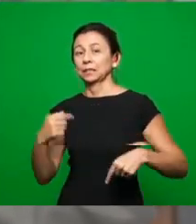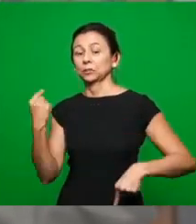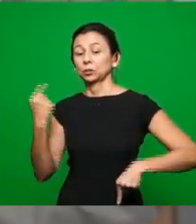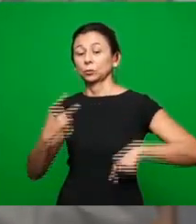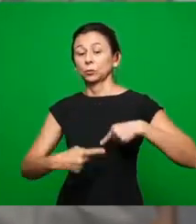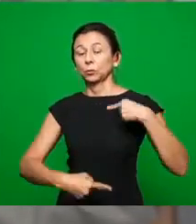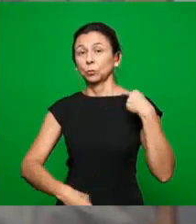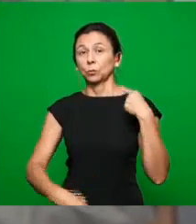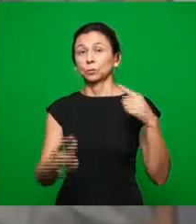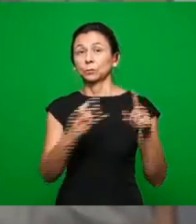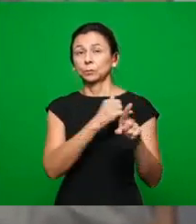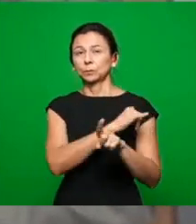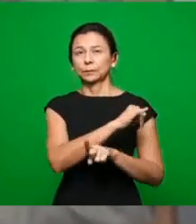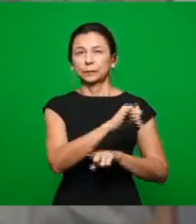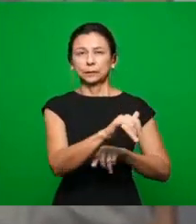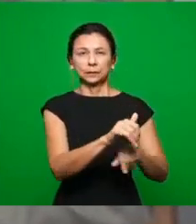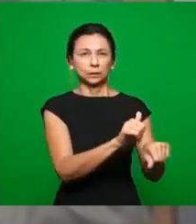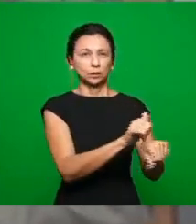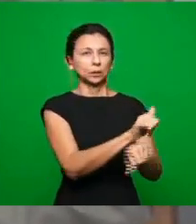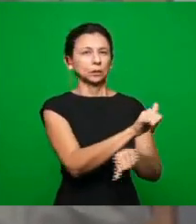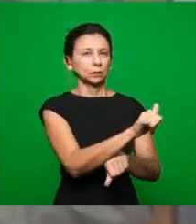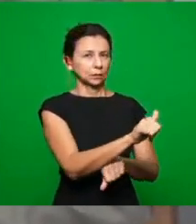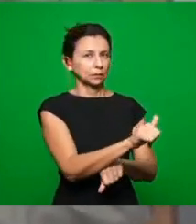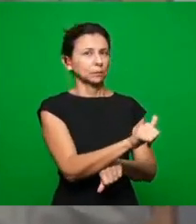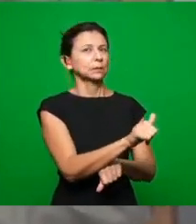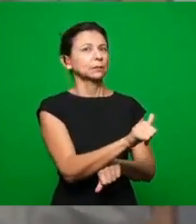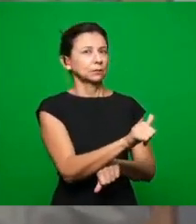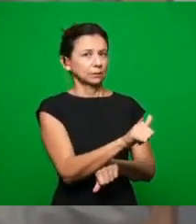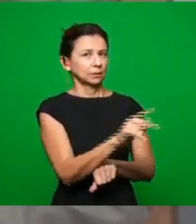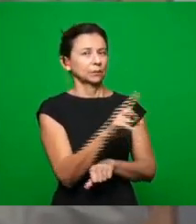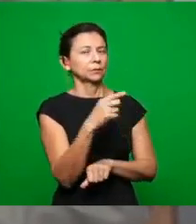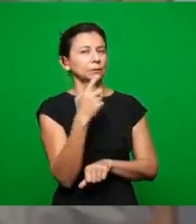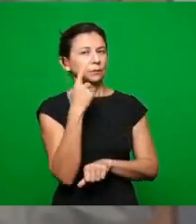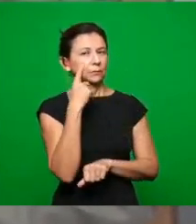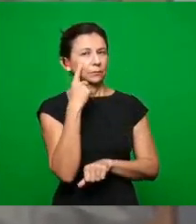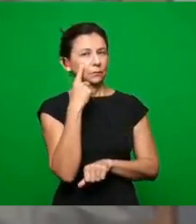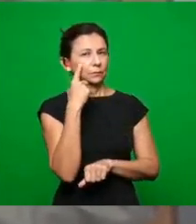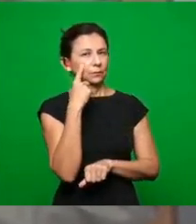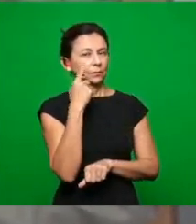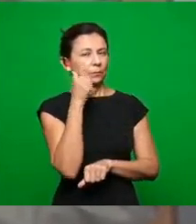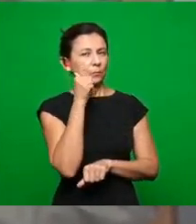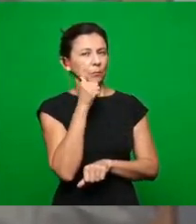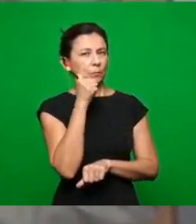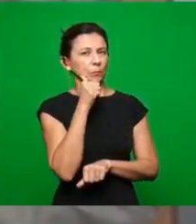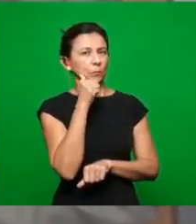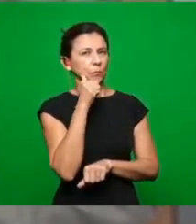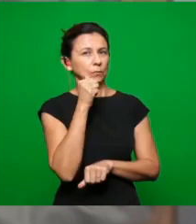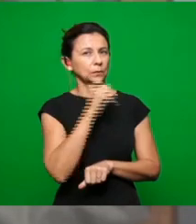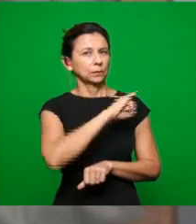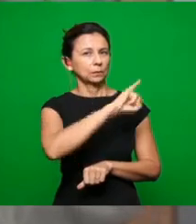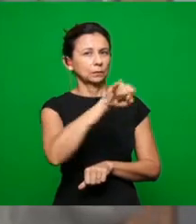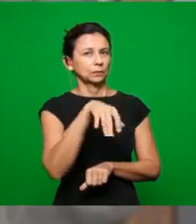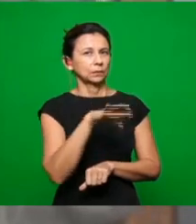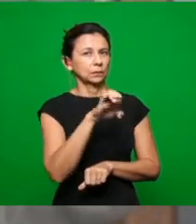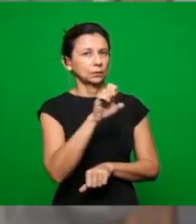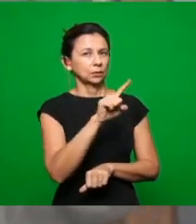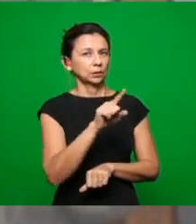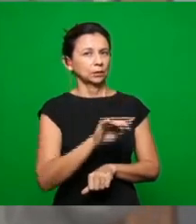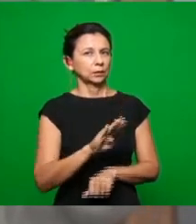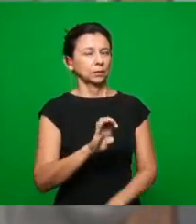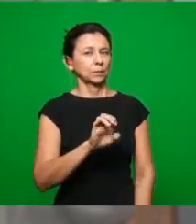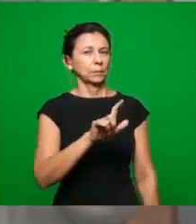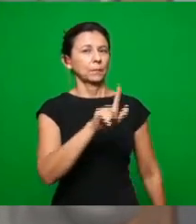against the deceiving prophecy, the prophecy that we see in the previous question related to Jezebel, which taught